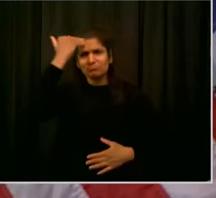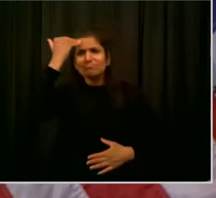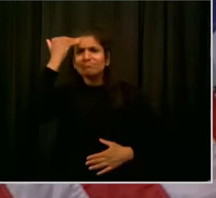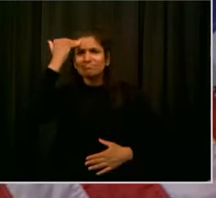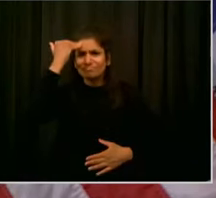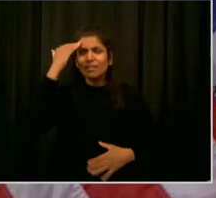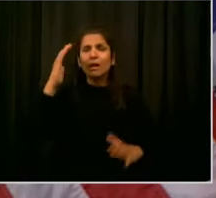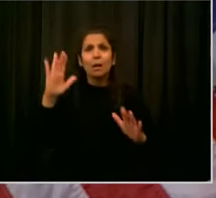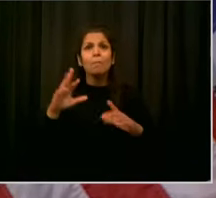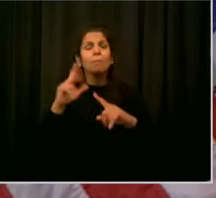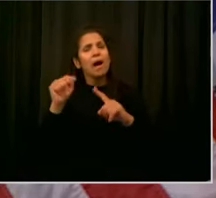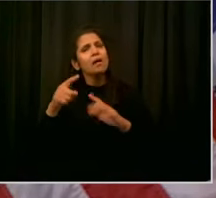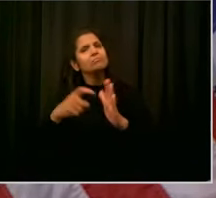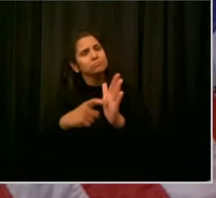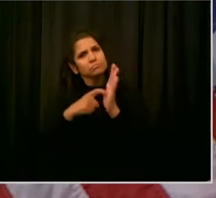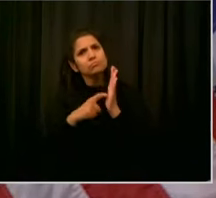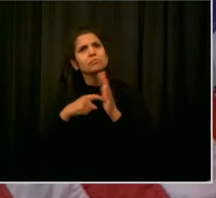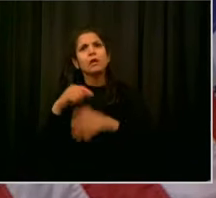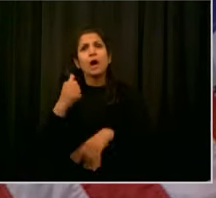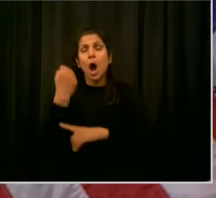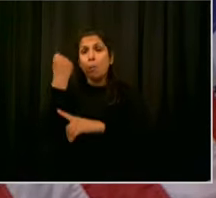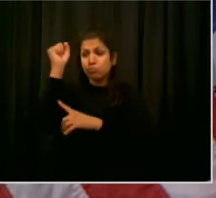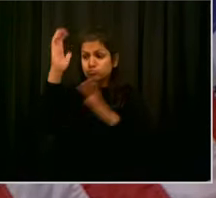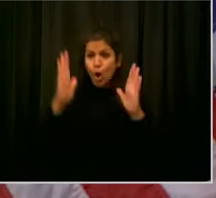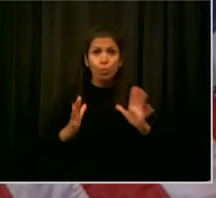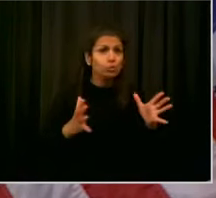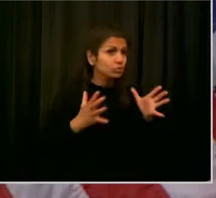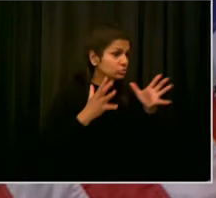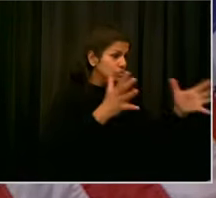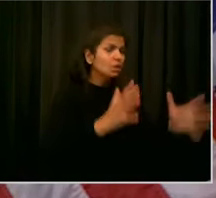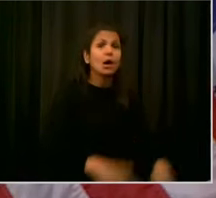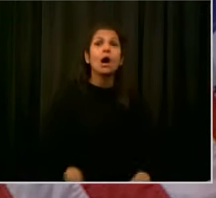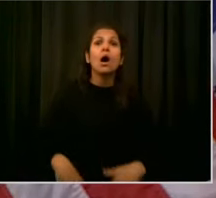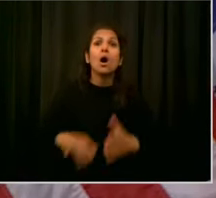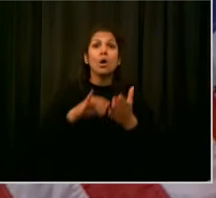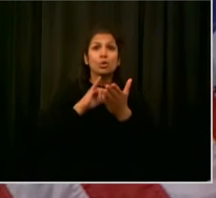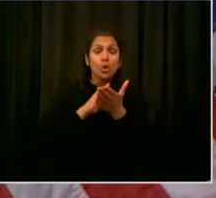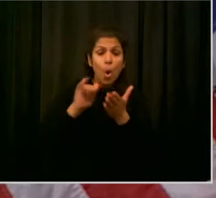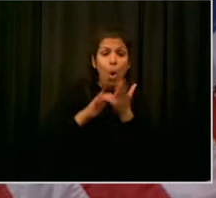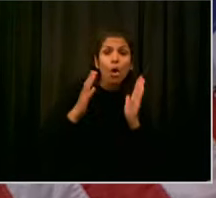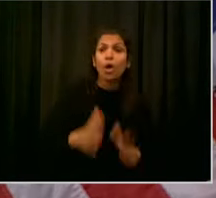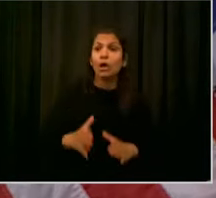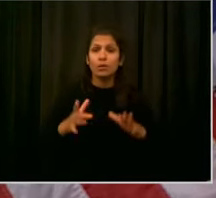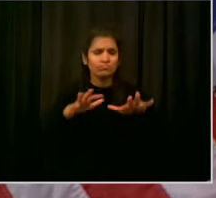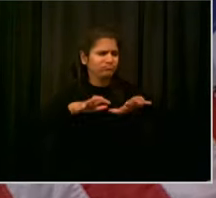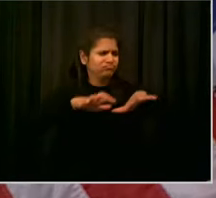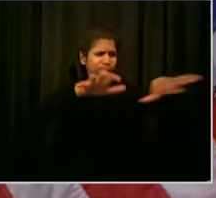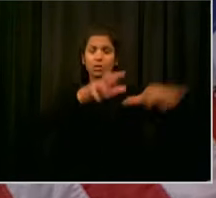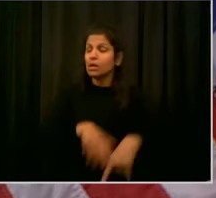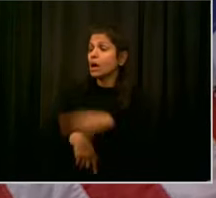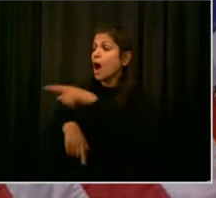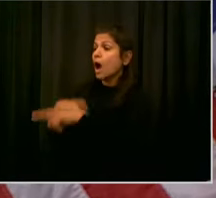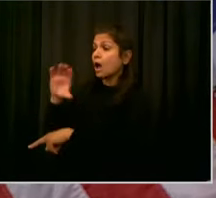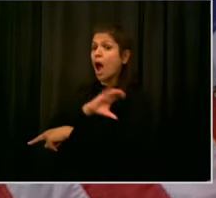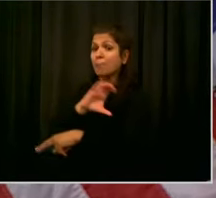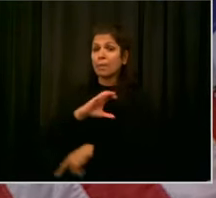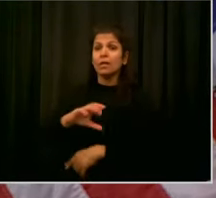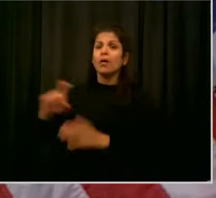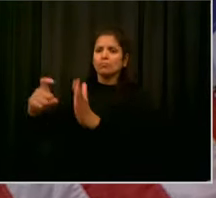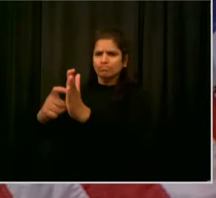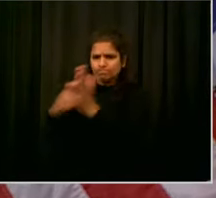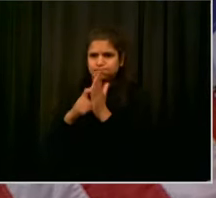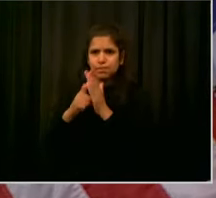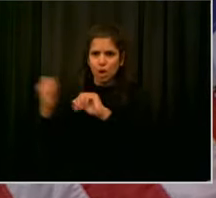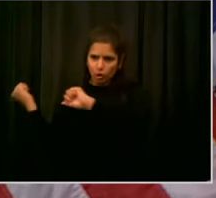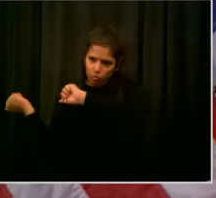something inappropriate. And we saw in the last few days, people do things inappropriate, people do things violent, people attack property, attack police officers.